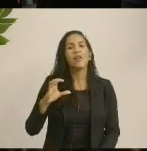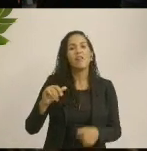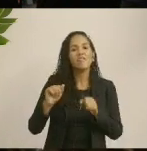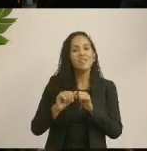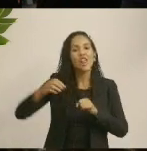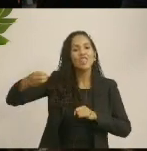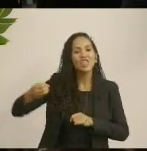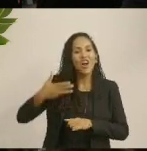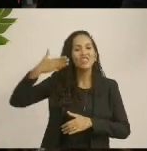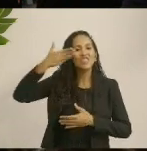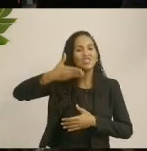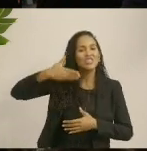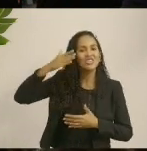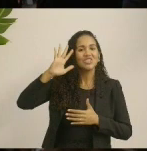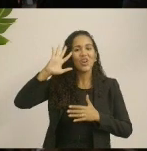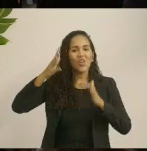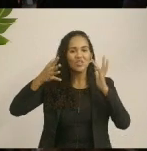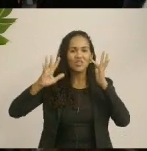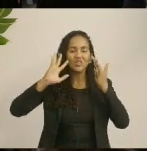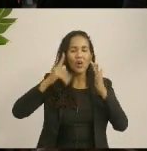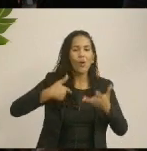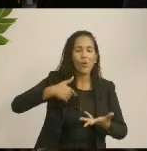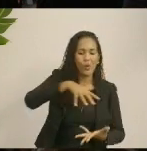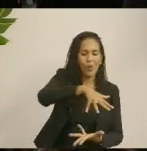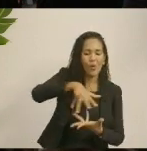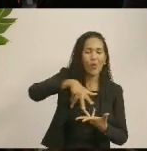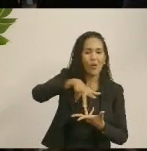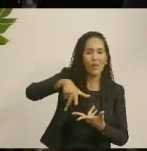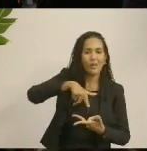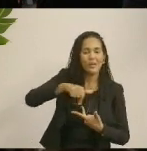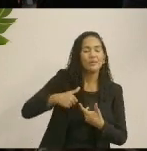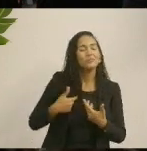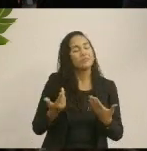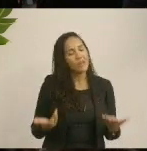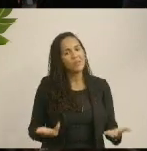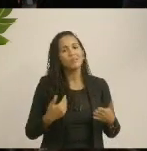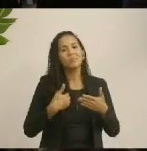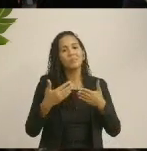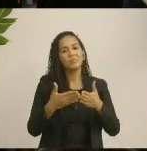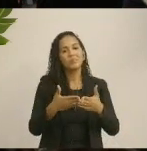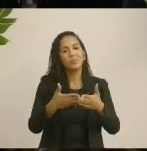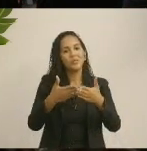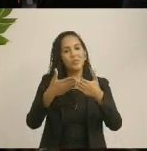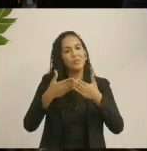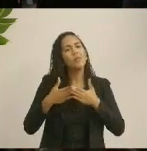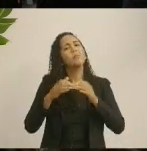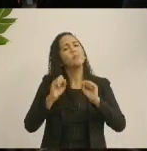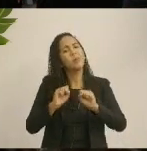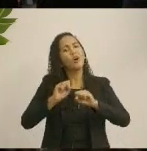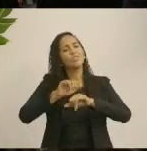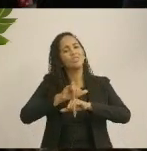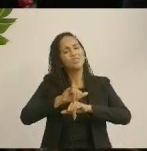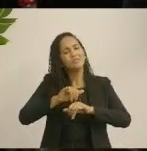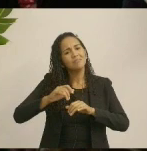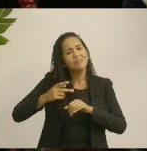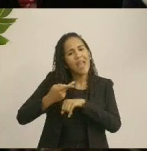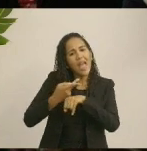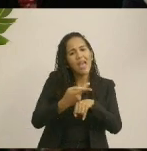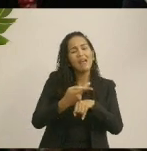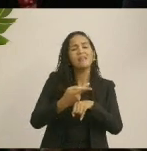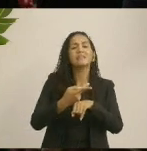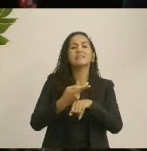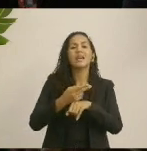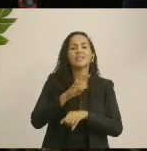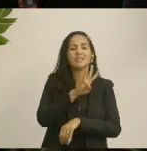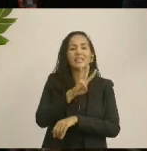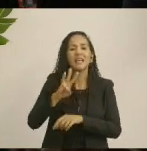it's globalsolutionsforum.org, and its related social media channels for all the information of today's solutions and also